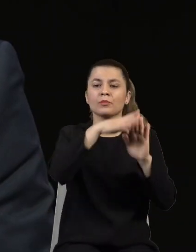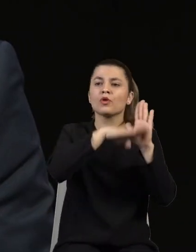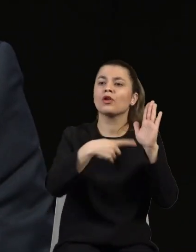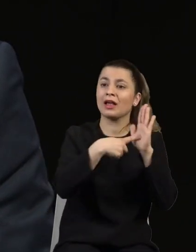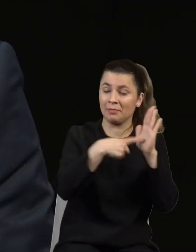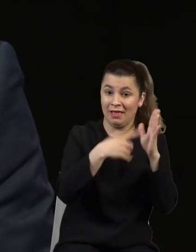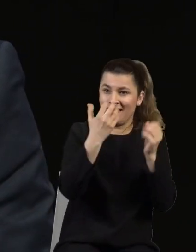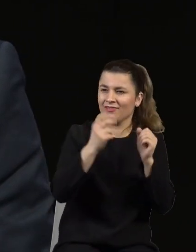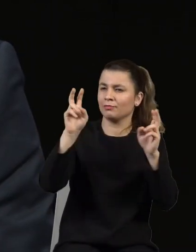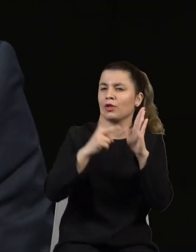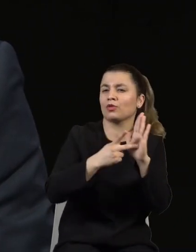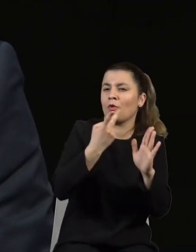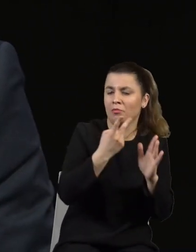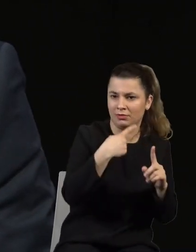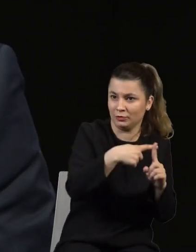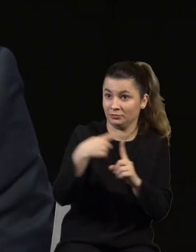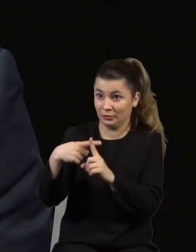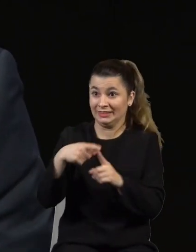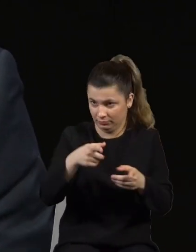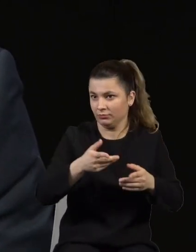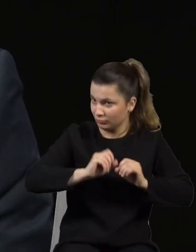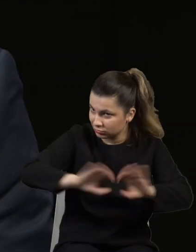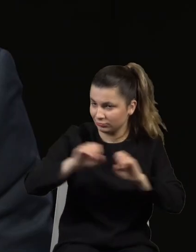key stakeholders, but also among